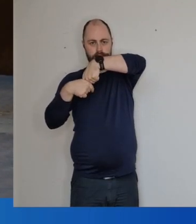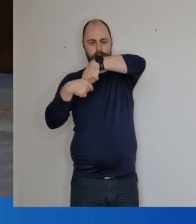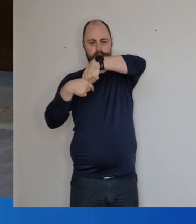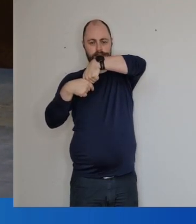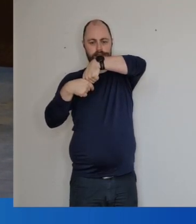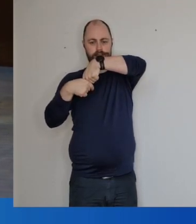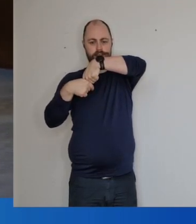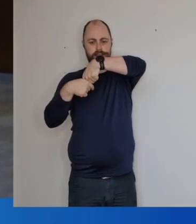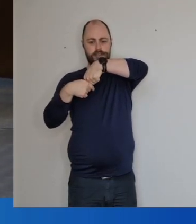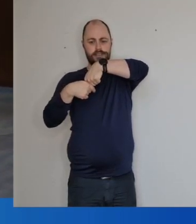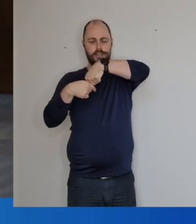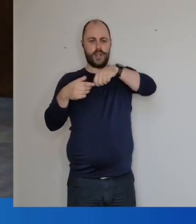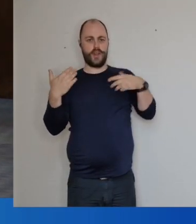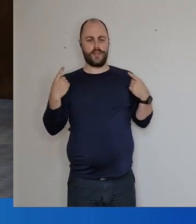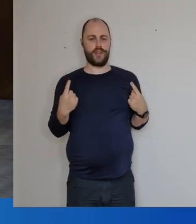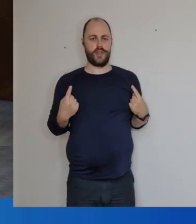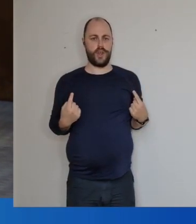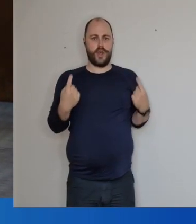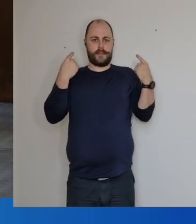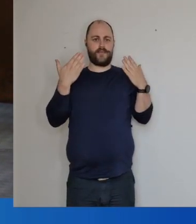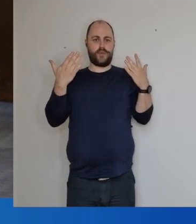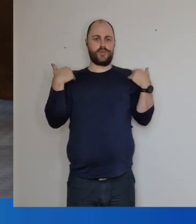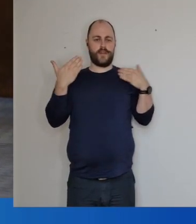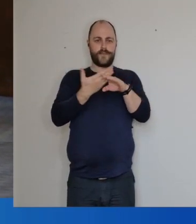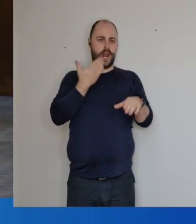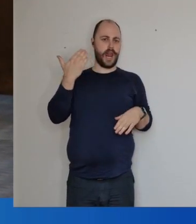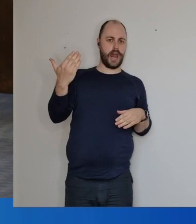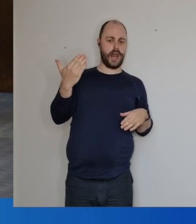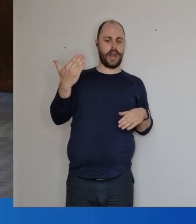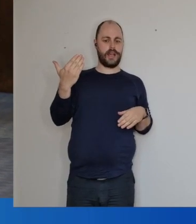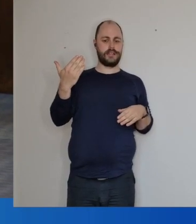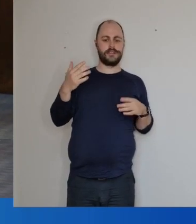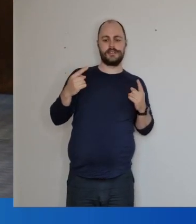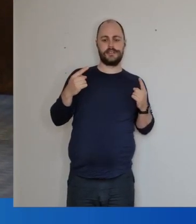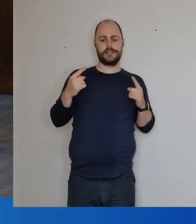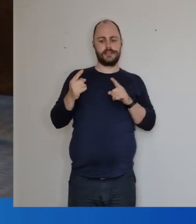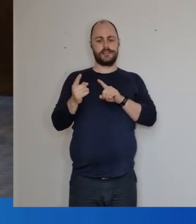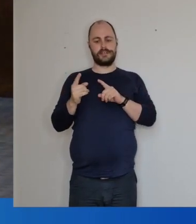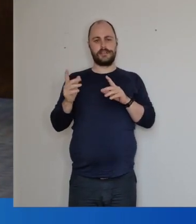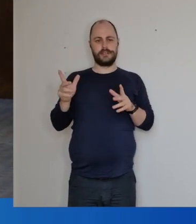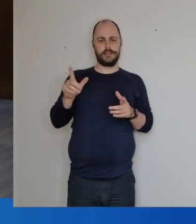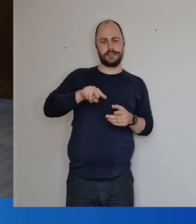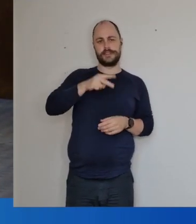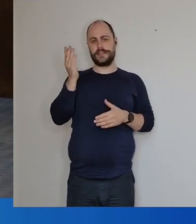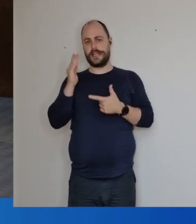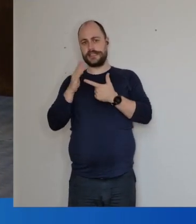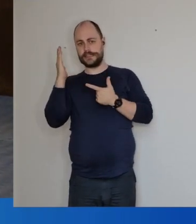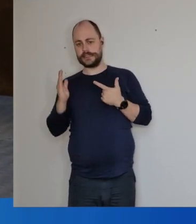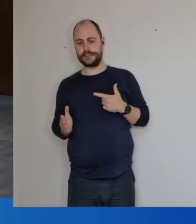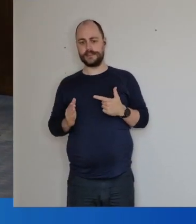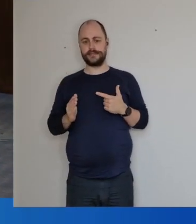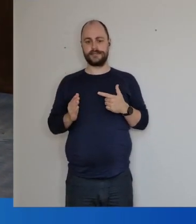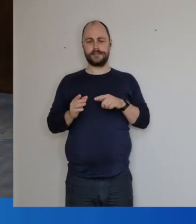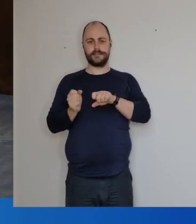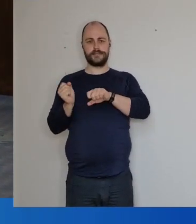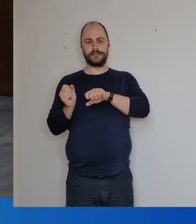leg to shrimp out so my hips go high all the way where my shoulders are. Then you can simply pull yourself back in. You lean over